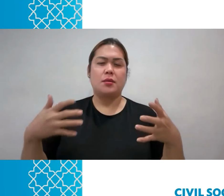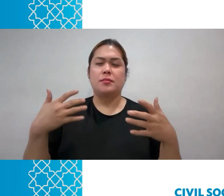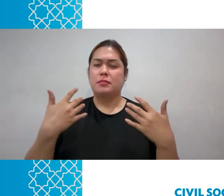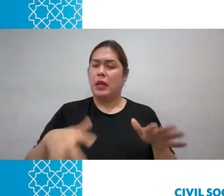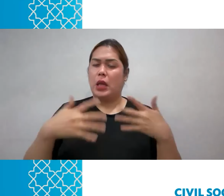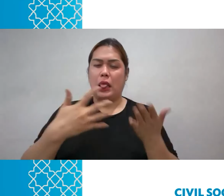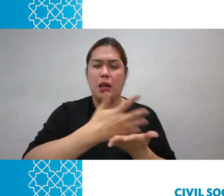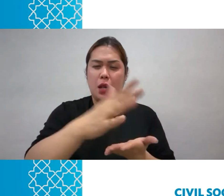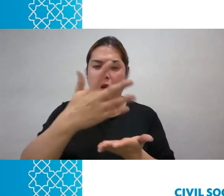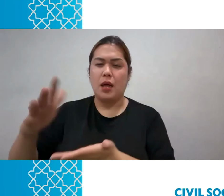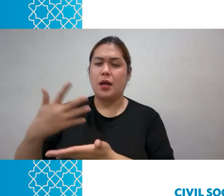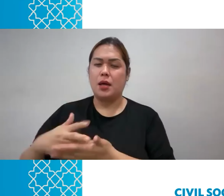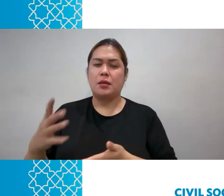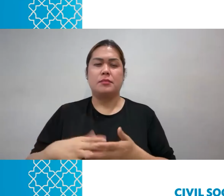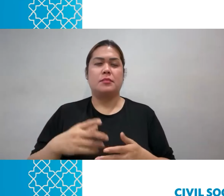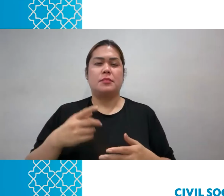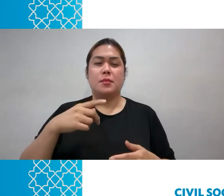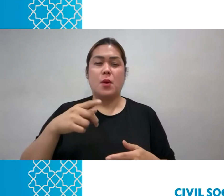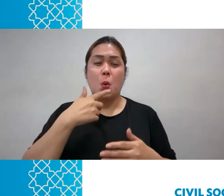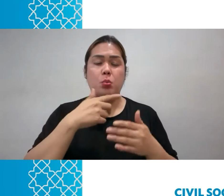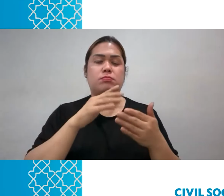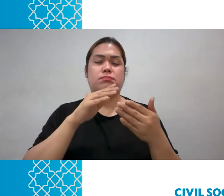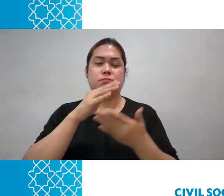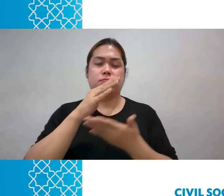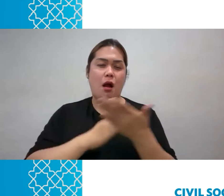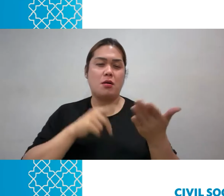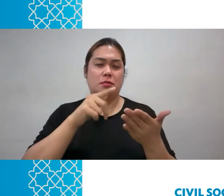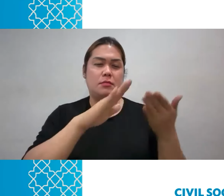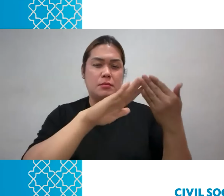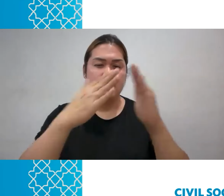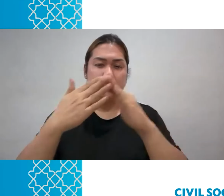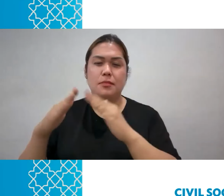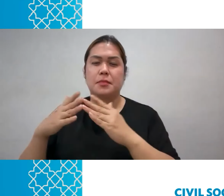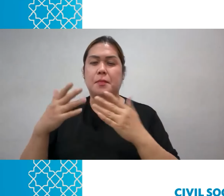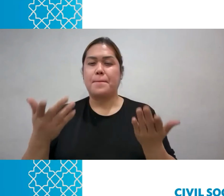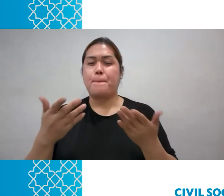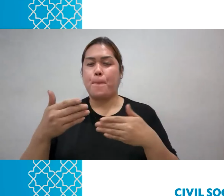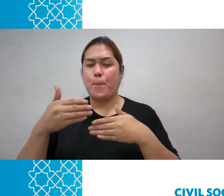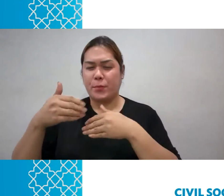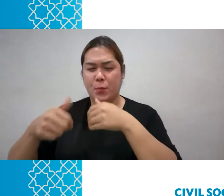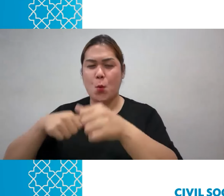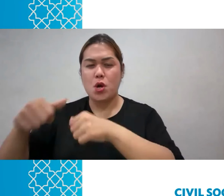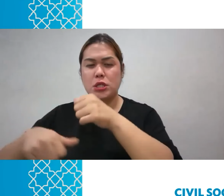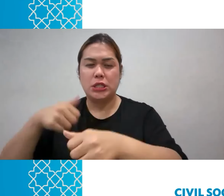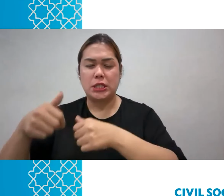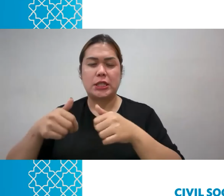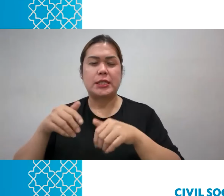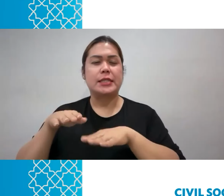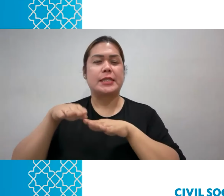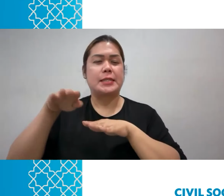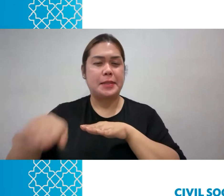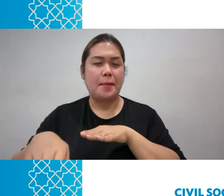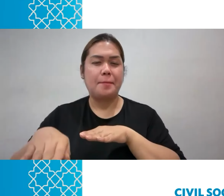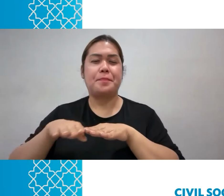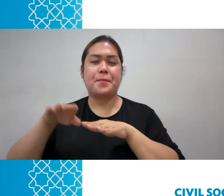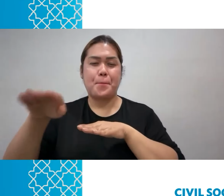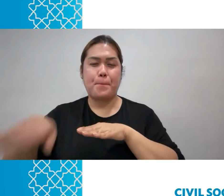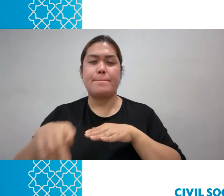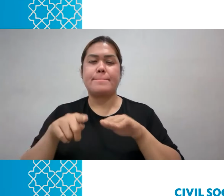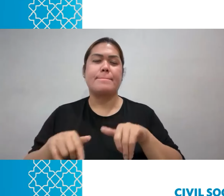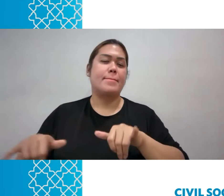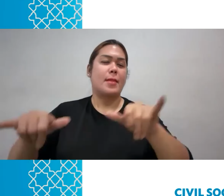on the part of the community. There must be some predictability in the processes, steps. So based on our standard, there must be